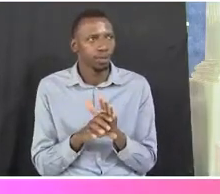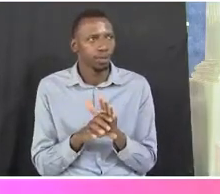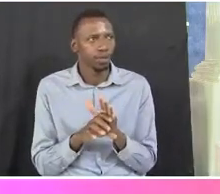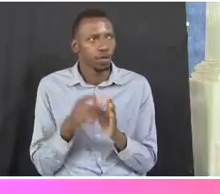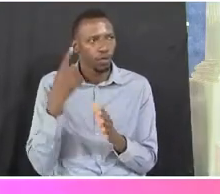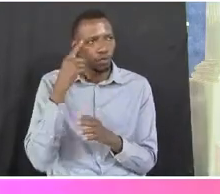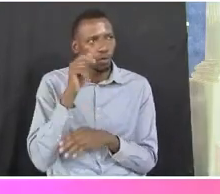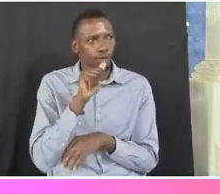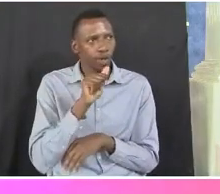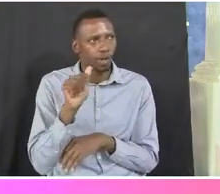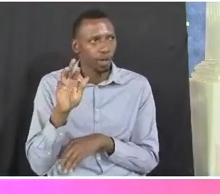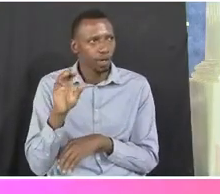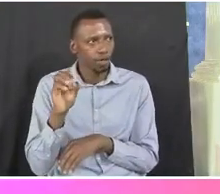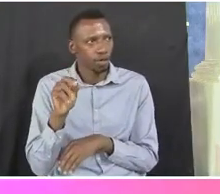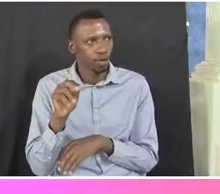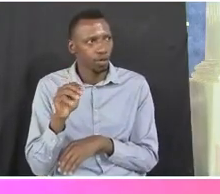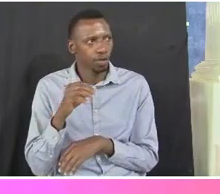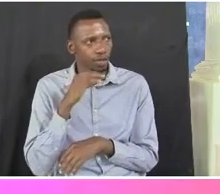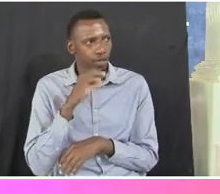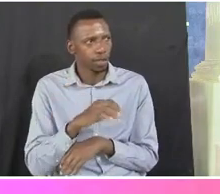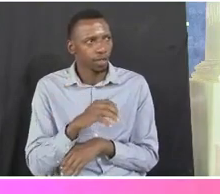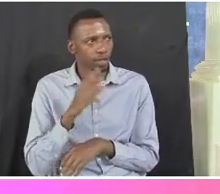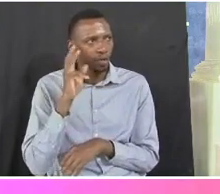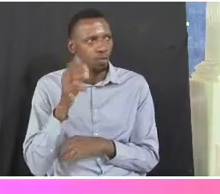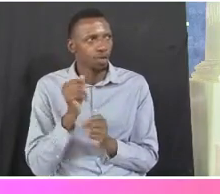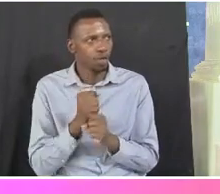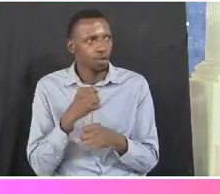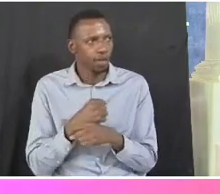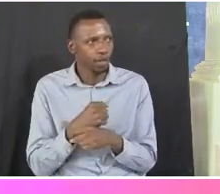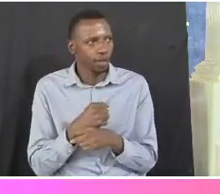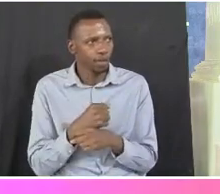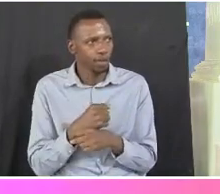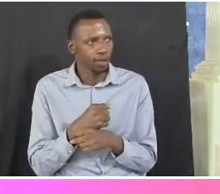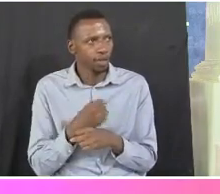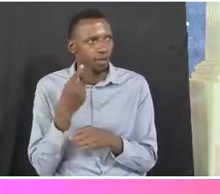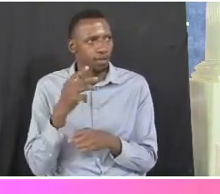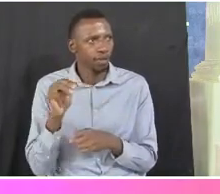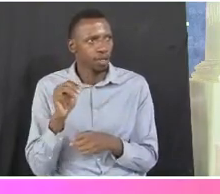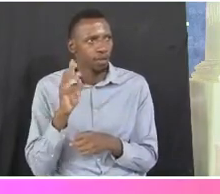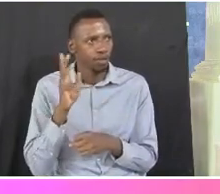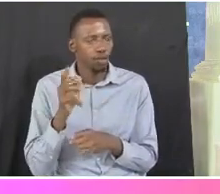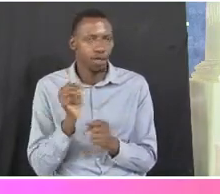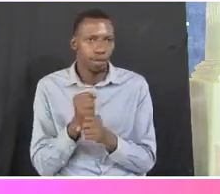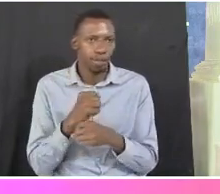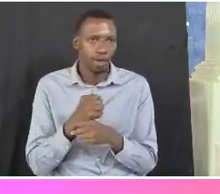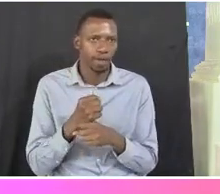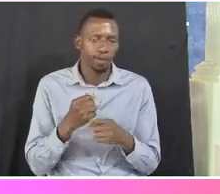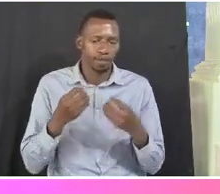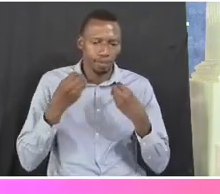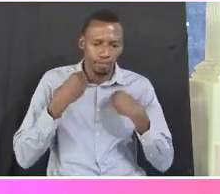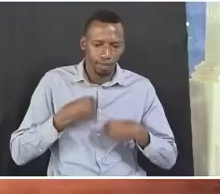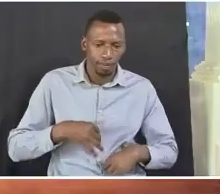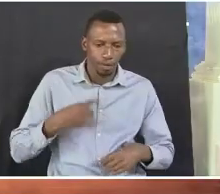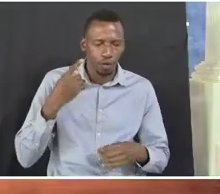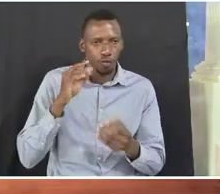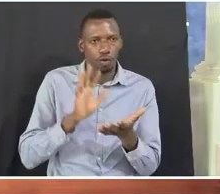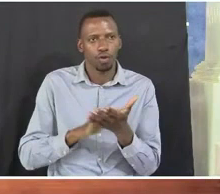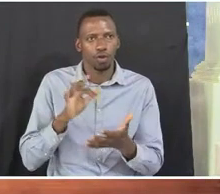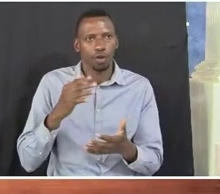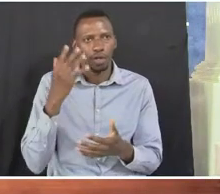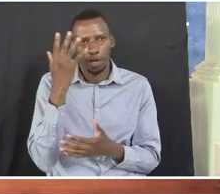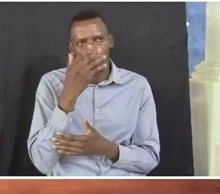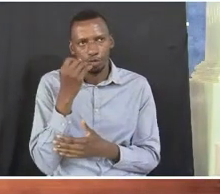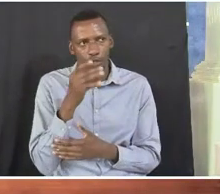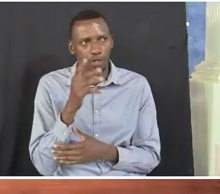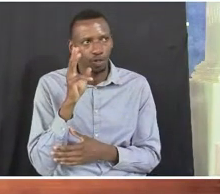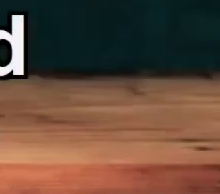you shall make tunics, and you shall make shashes for them, and you shall make hats for them for glory and beauty. So you